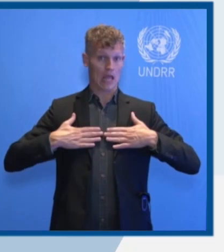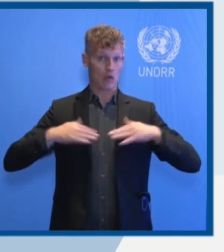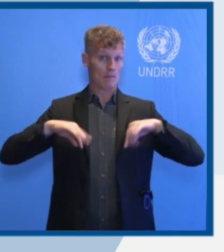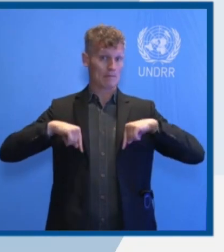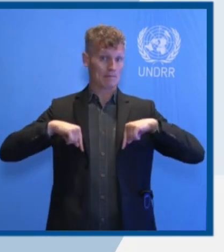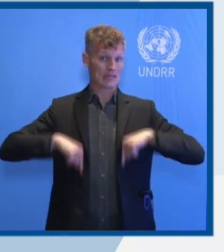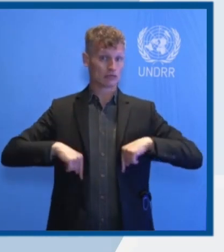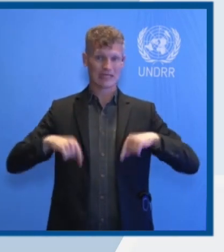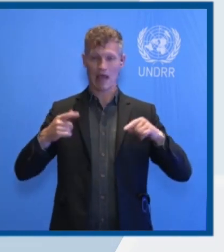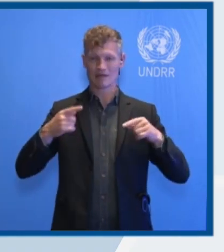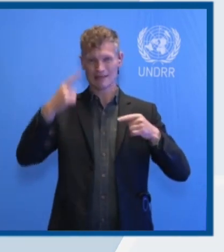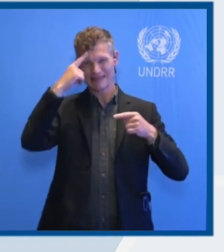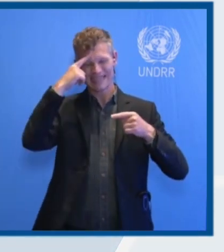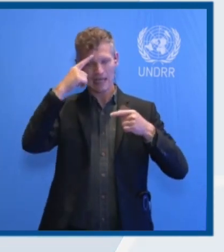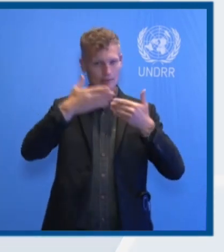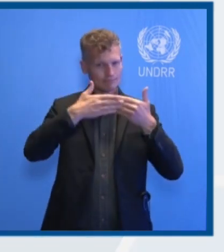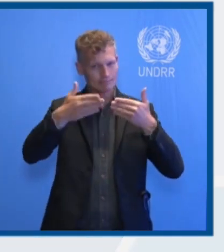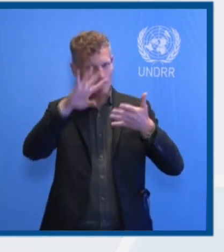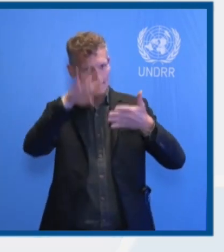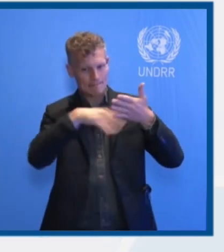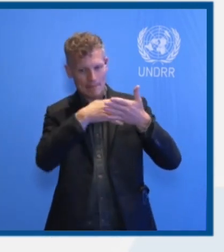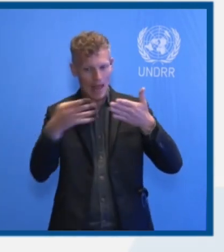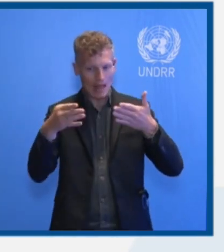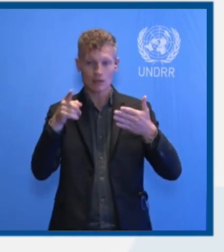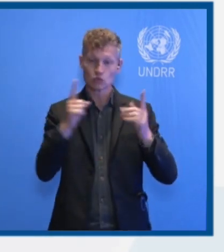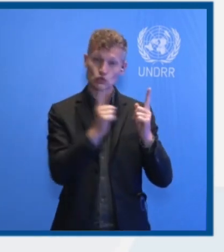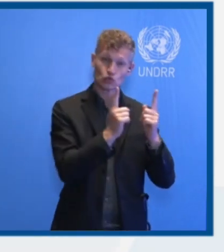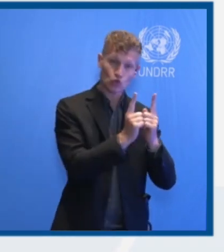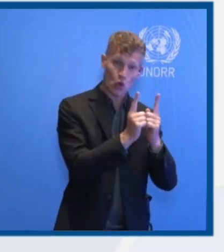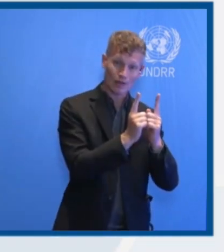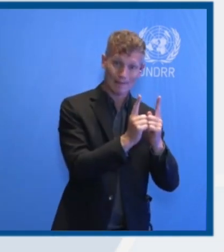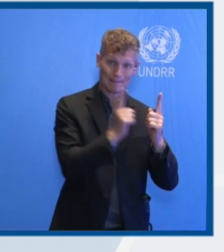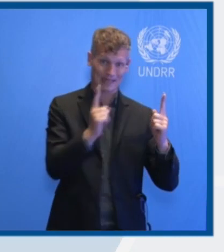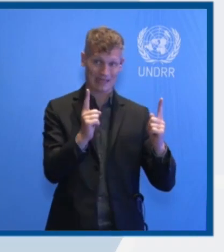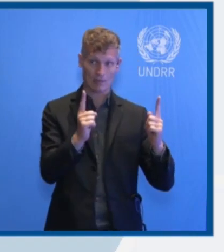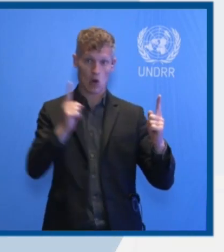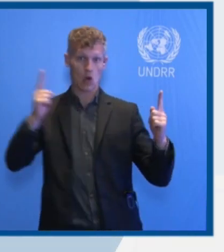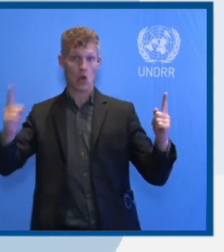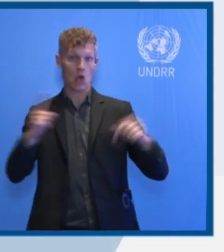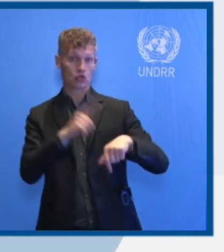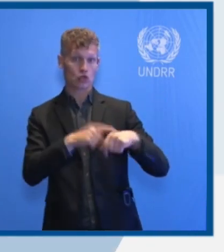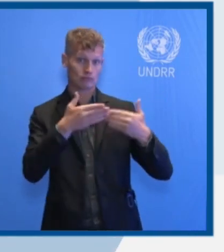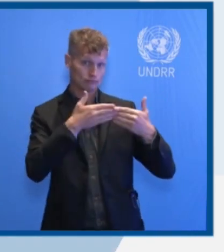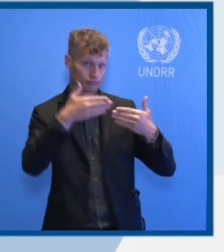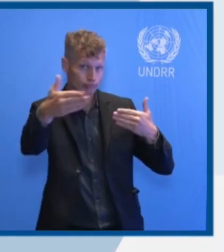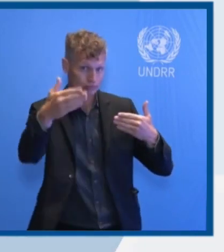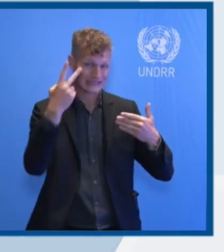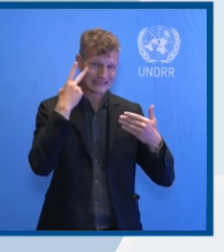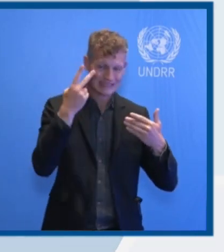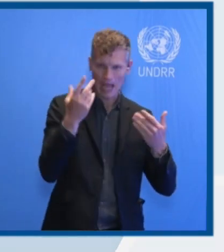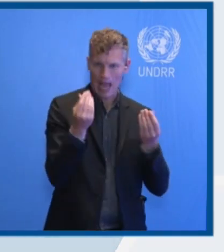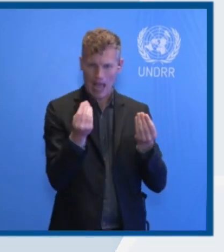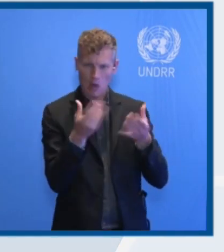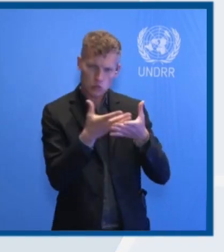soluciones basadas en la naturaleza es incluyéndolas en los instrumentos de planificación del desarrollo del país, así como en los planes de gestión del